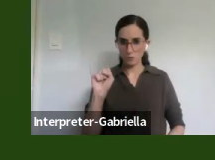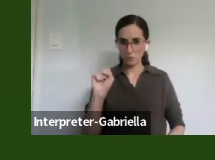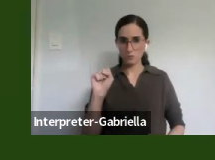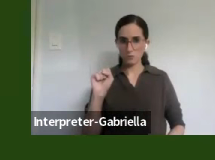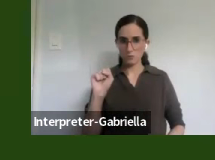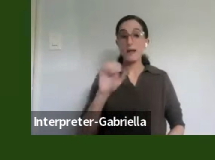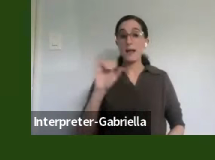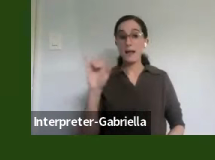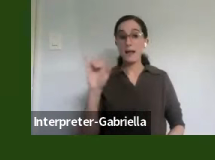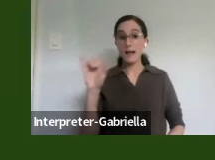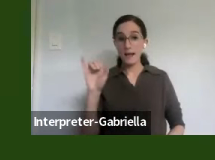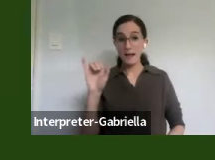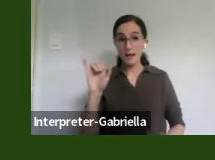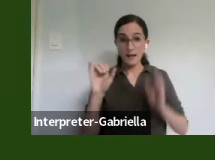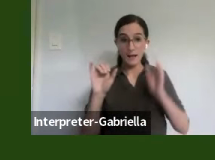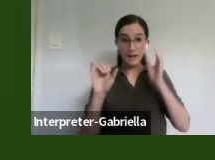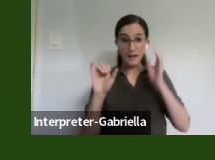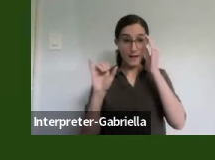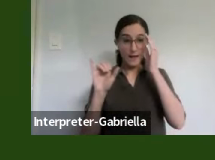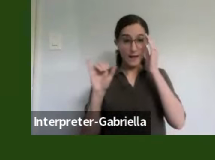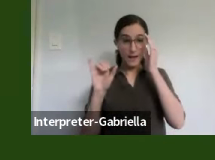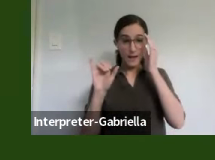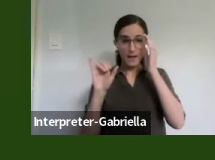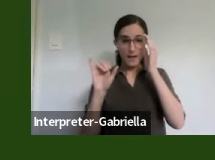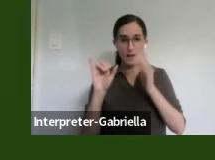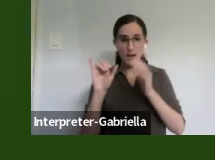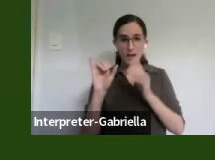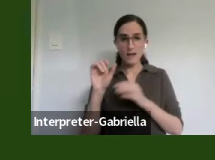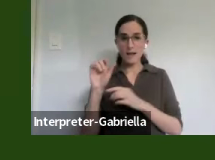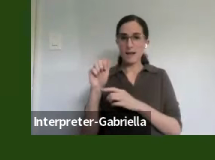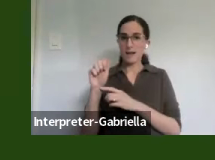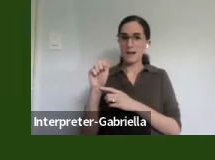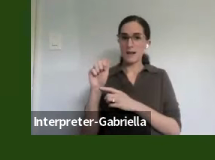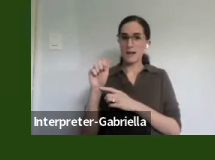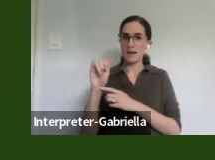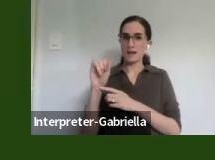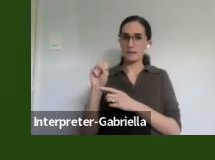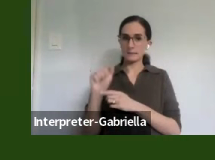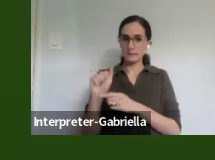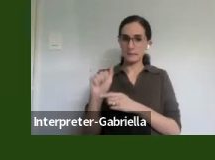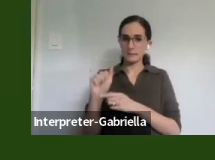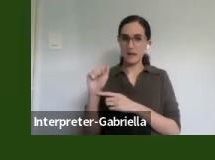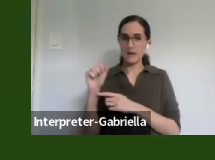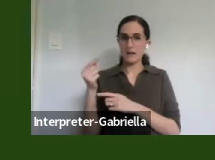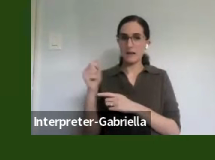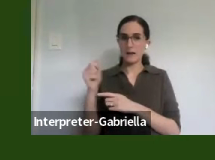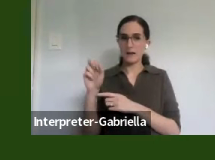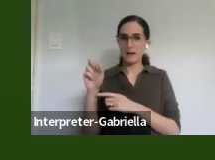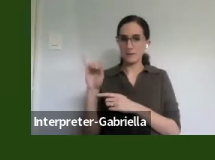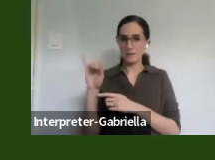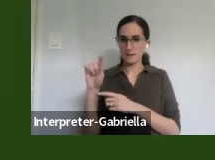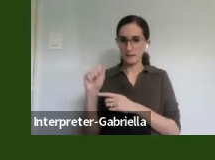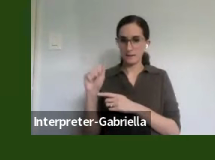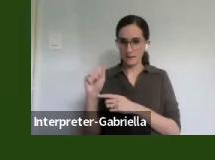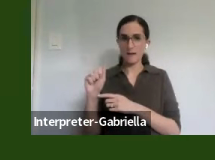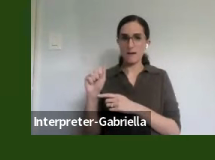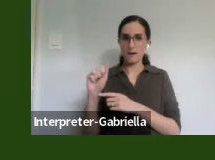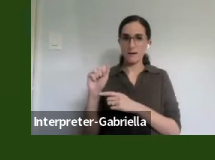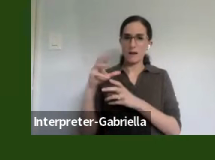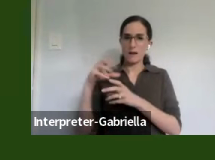Community Engagement Team. Entonces ahí se Carita, lo que es Daphne, Daphne y otra persona están